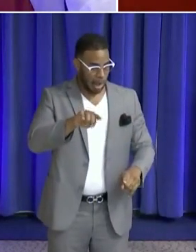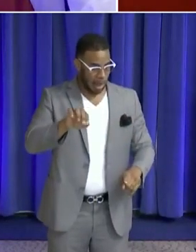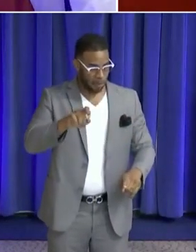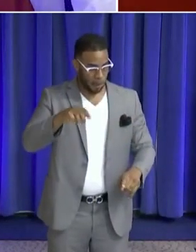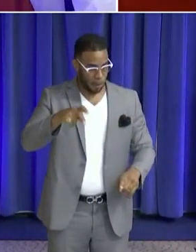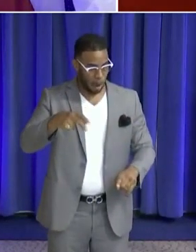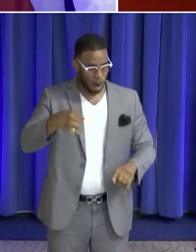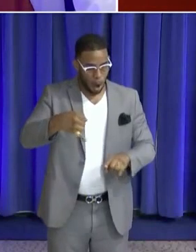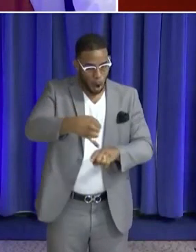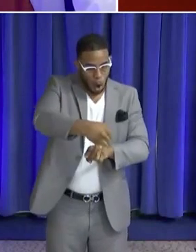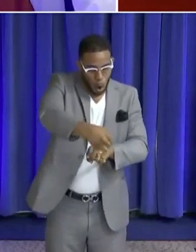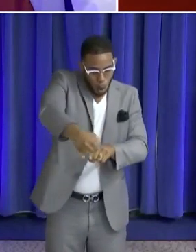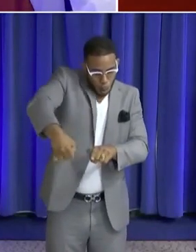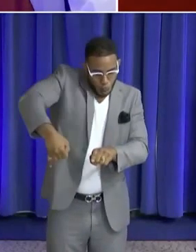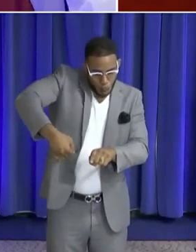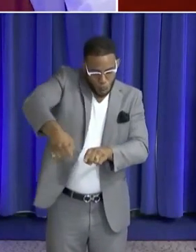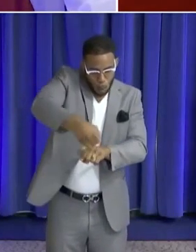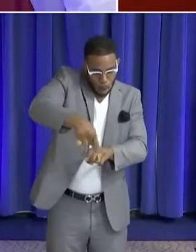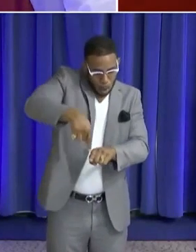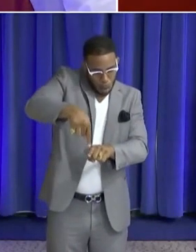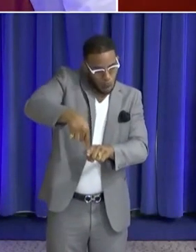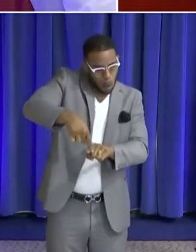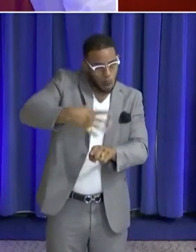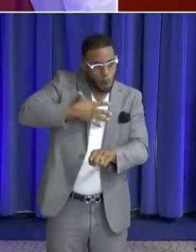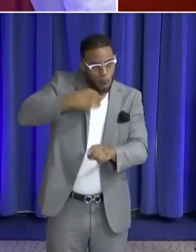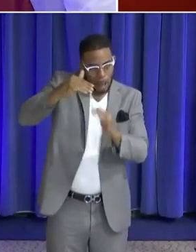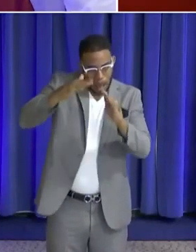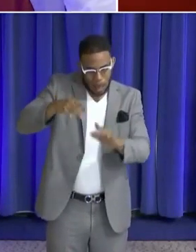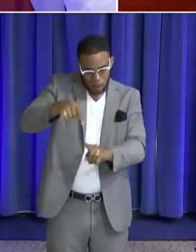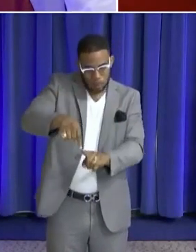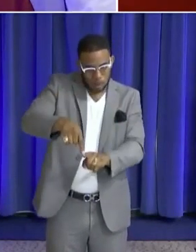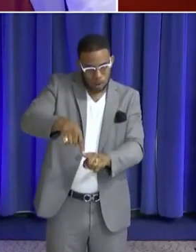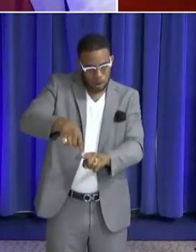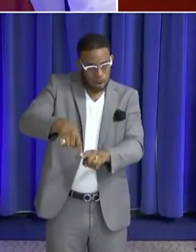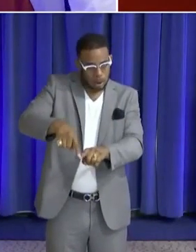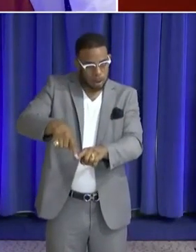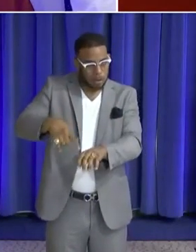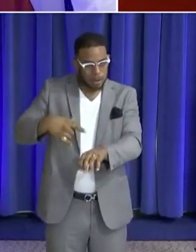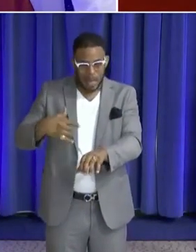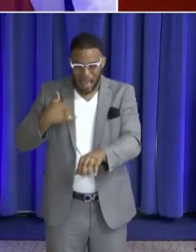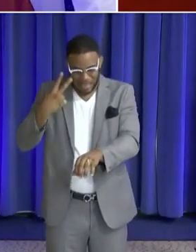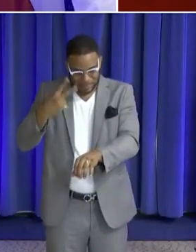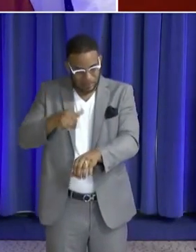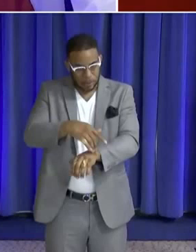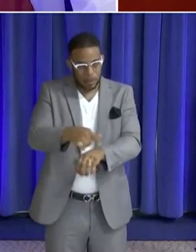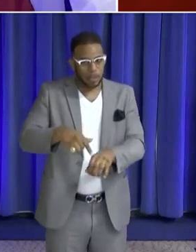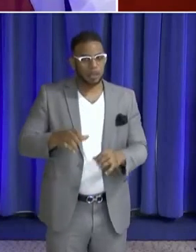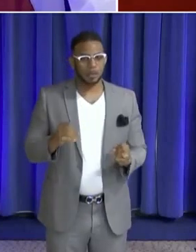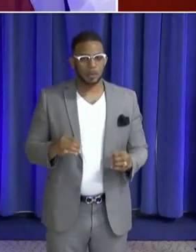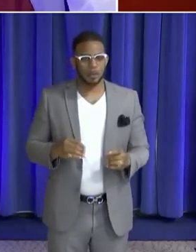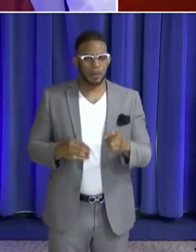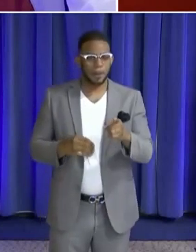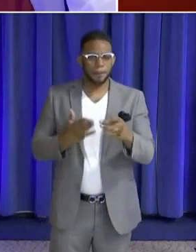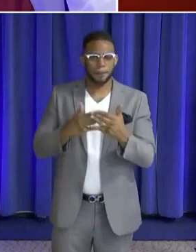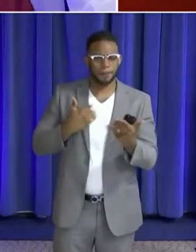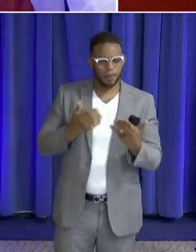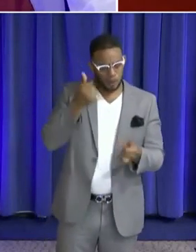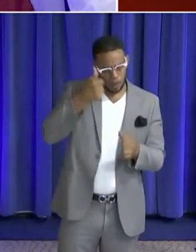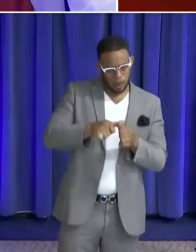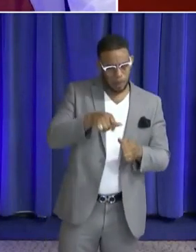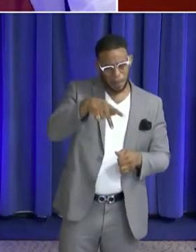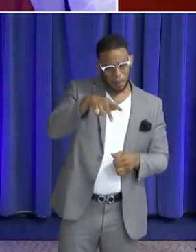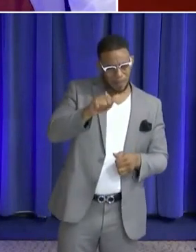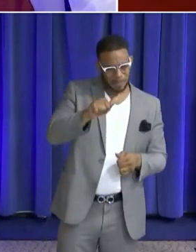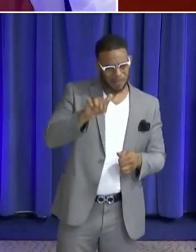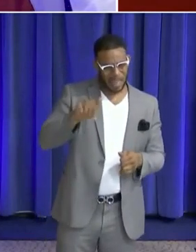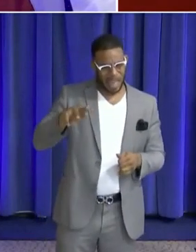do a scan of any other concerns that we have today. Yes. Some of us might remember that Pennsylvania